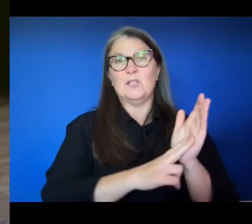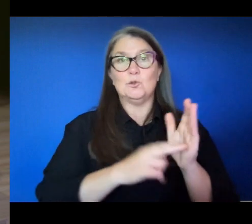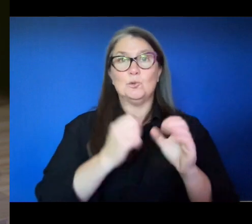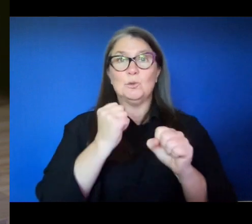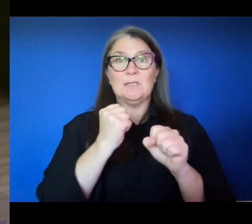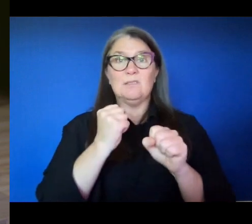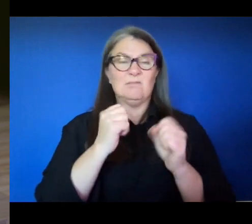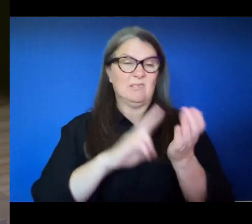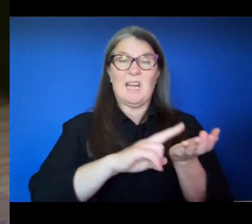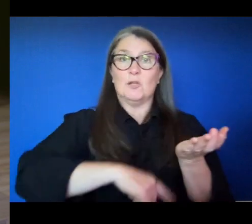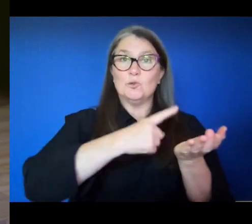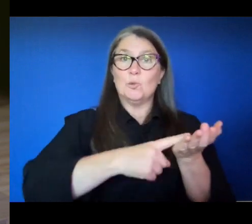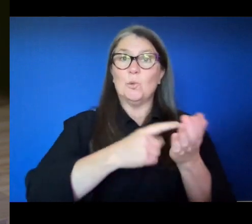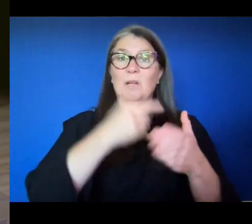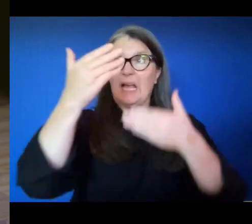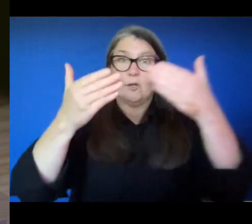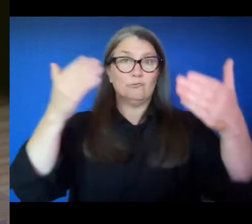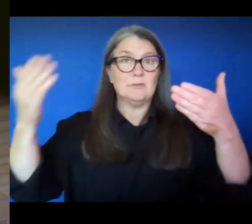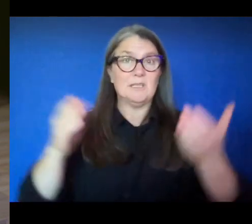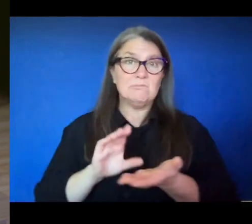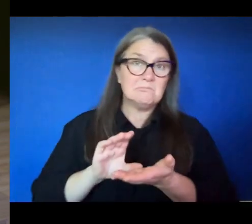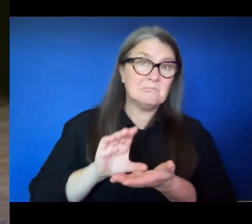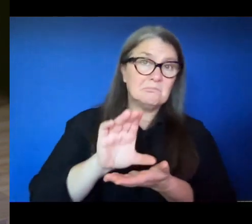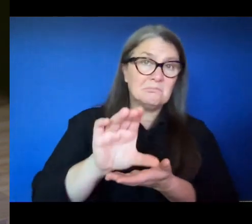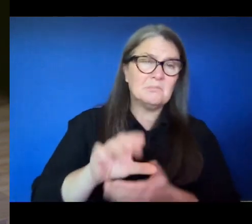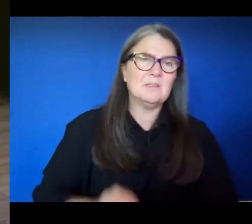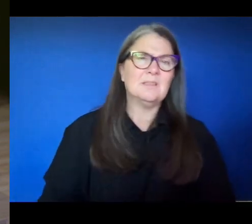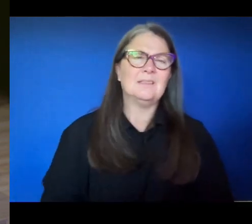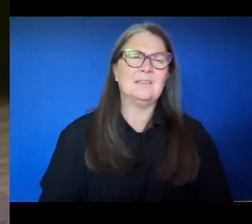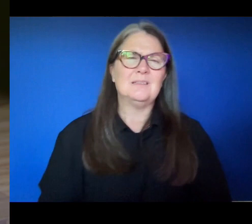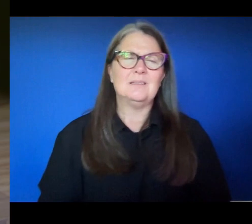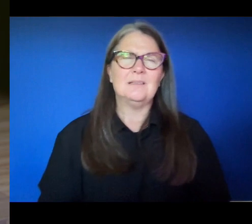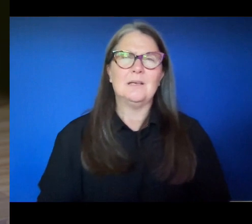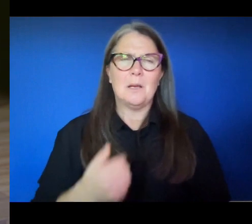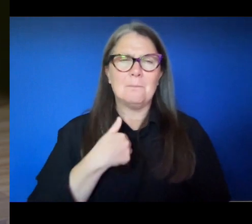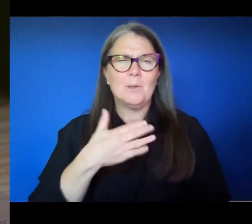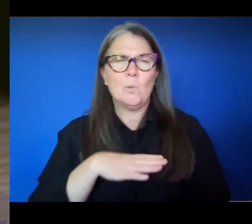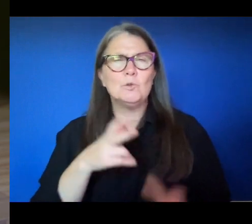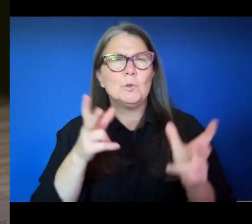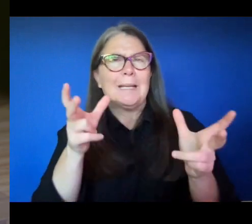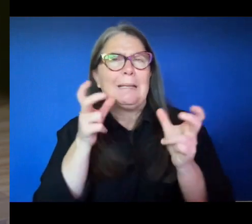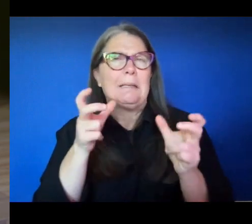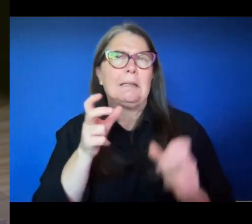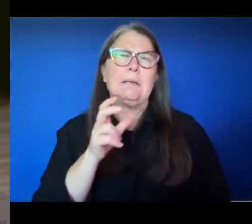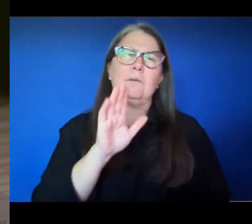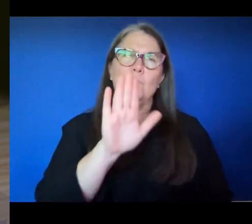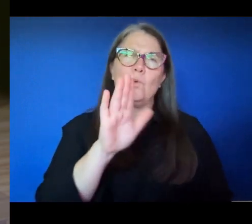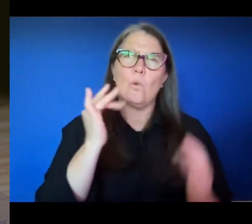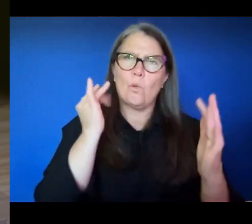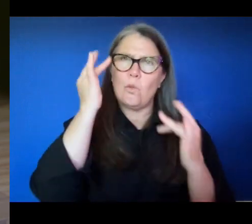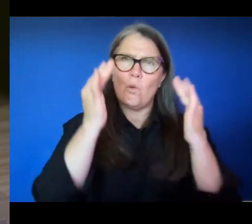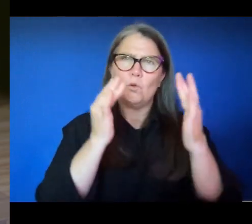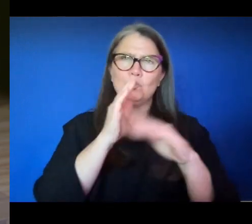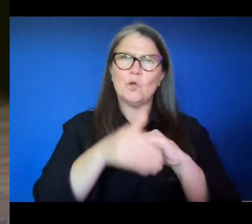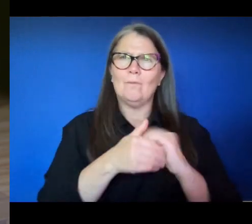thoughts, about institutions like the National Gallery in a reconciliation context, because of course